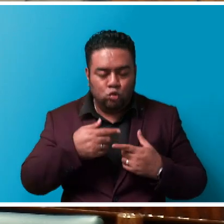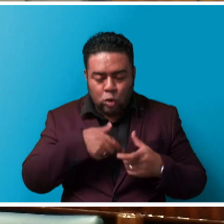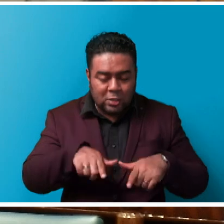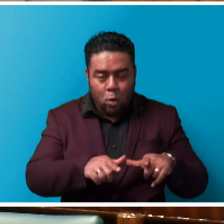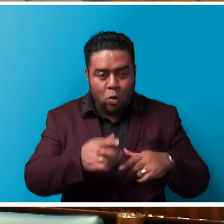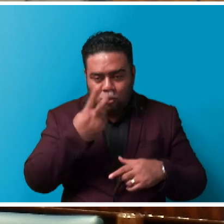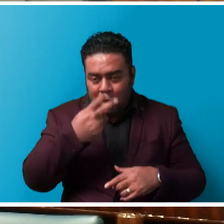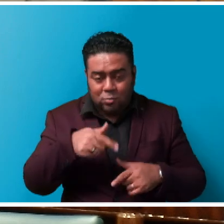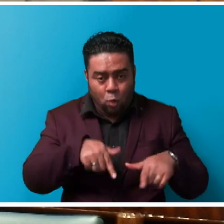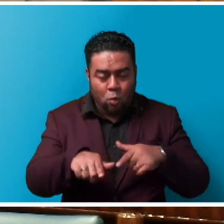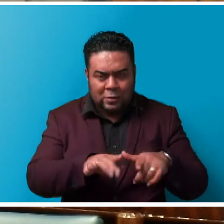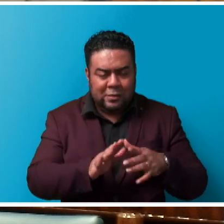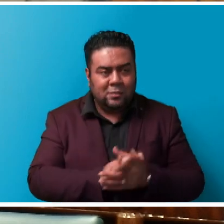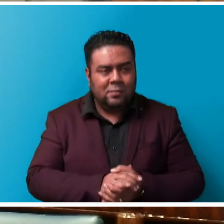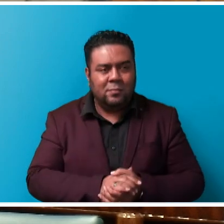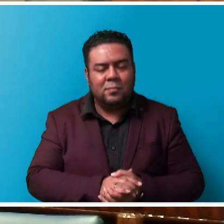transport decarbonization